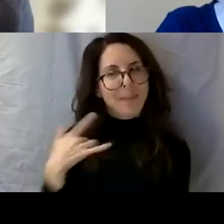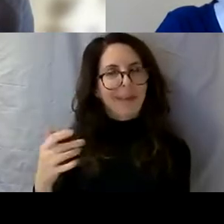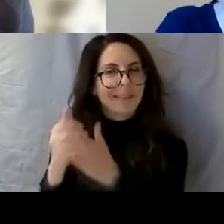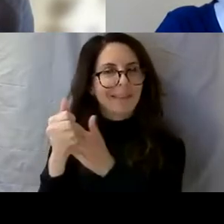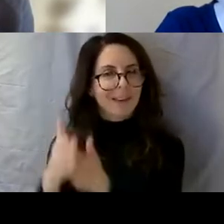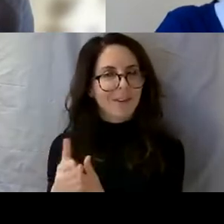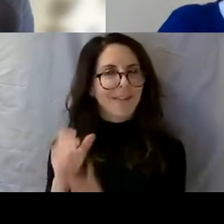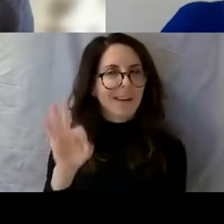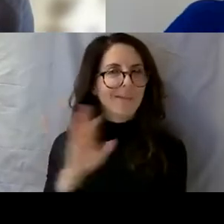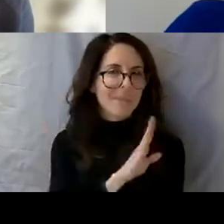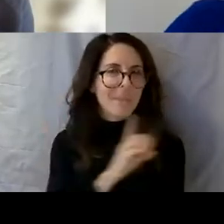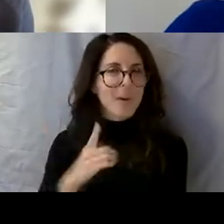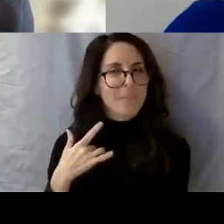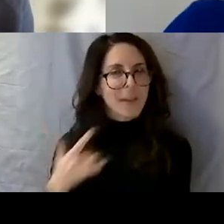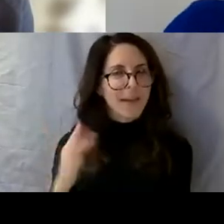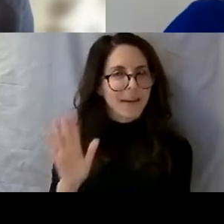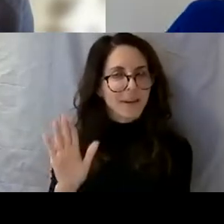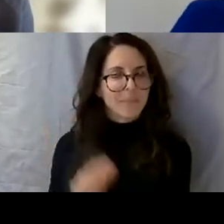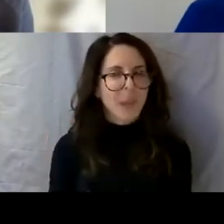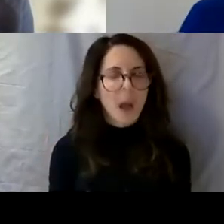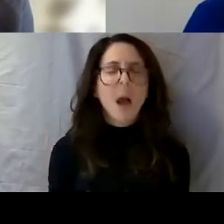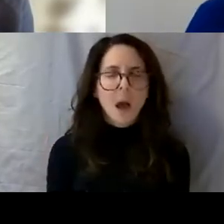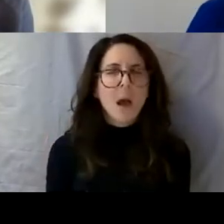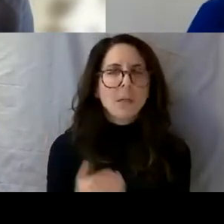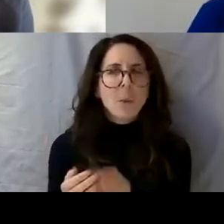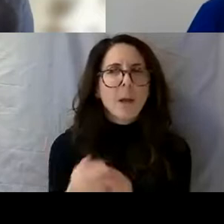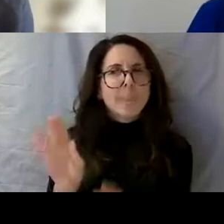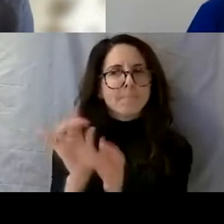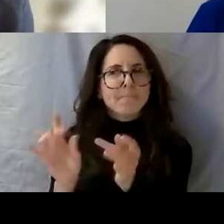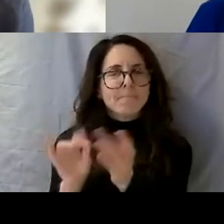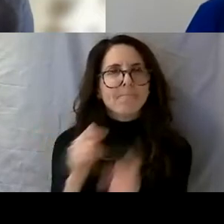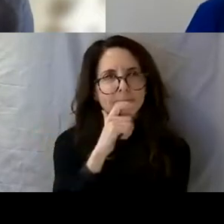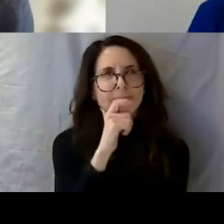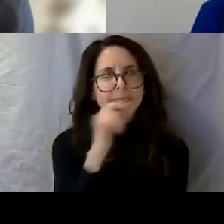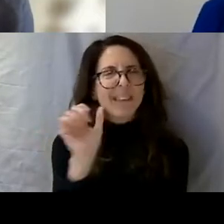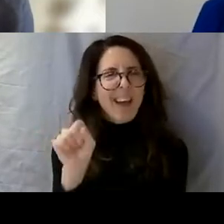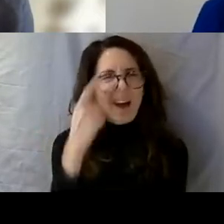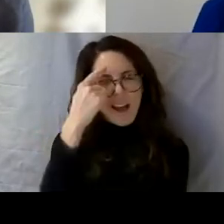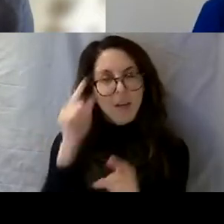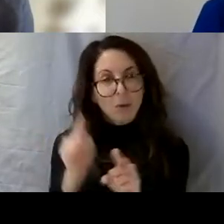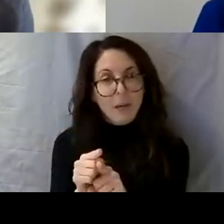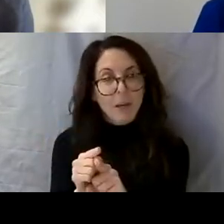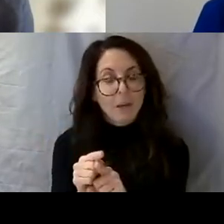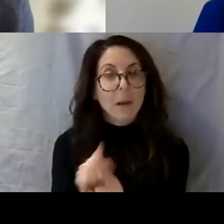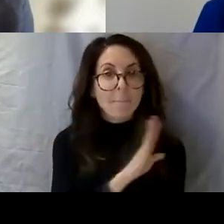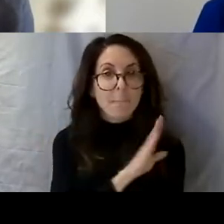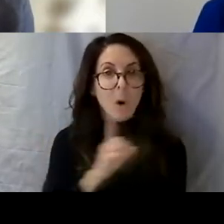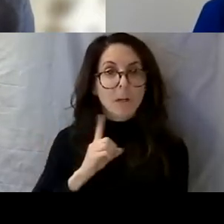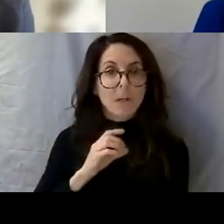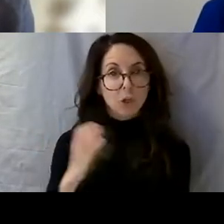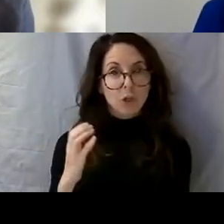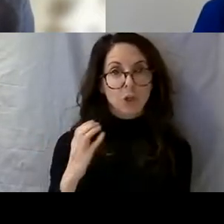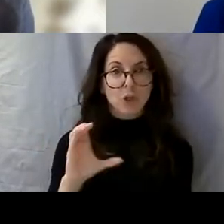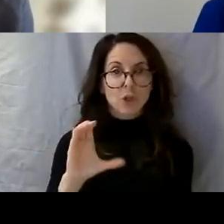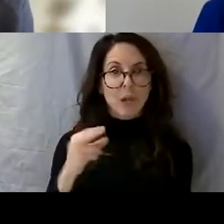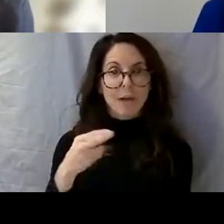board. I do think that the pressure on board chairs is particularly great. And I